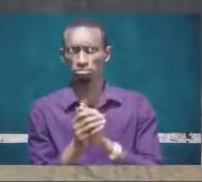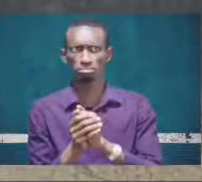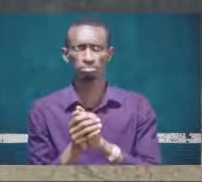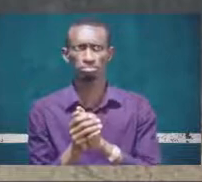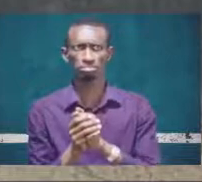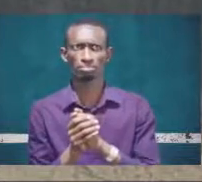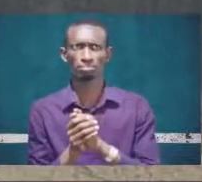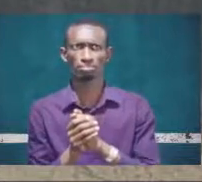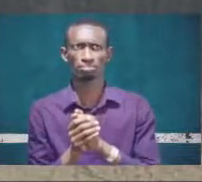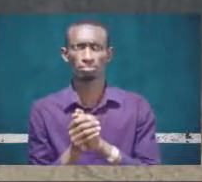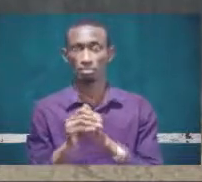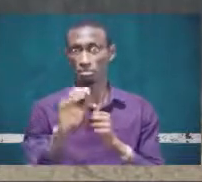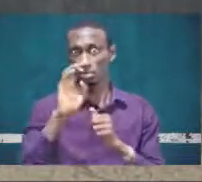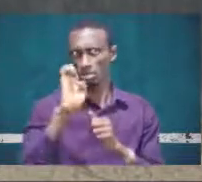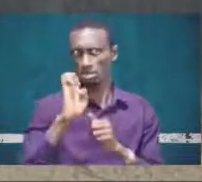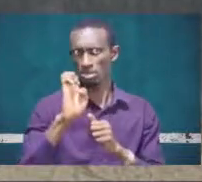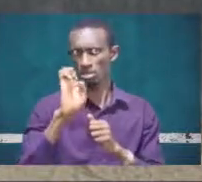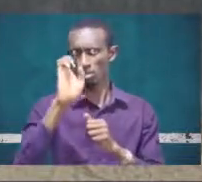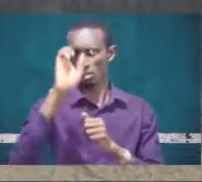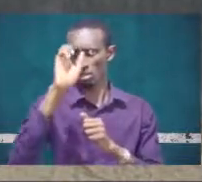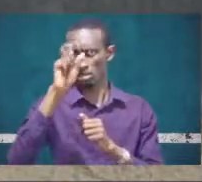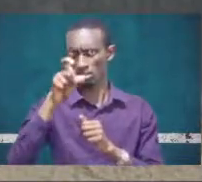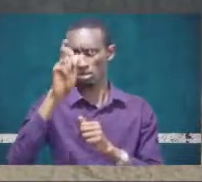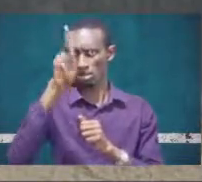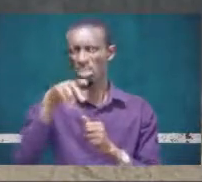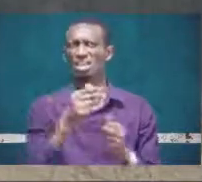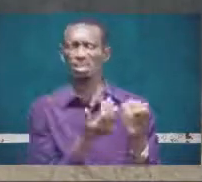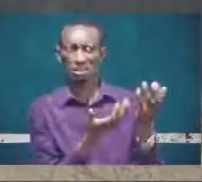changes. Expectation